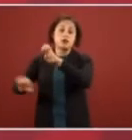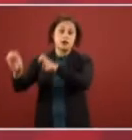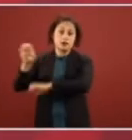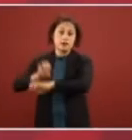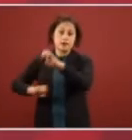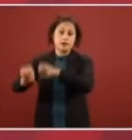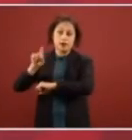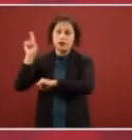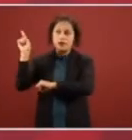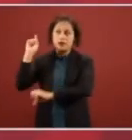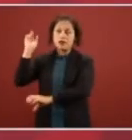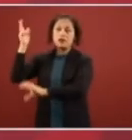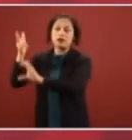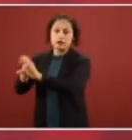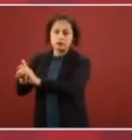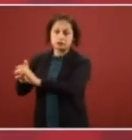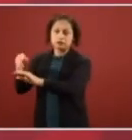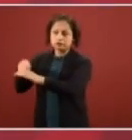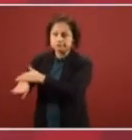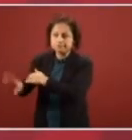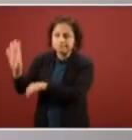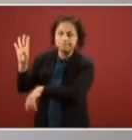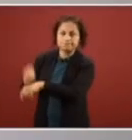un asilo an asylum